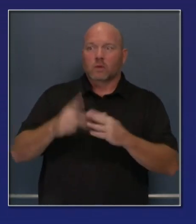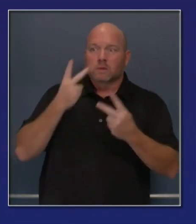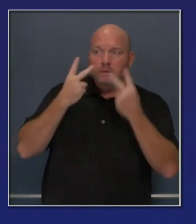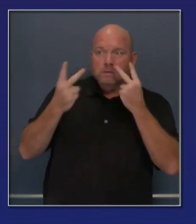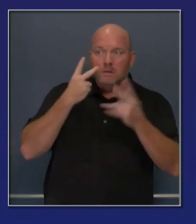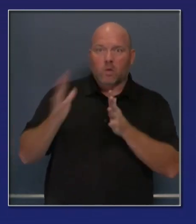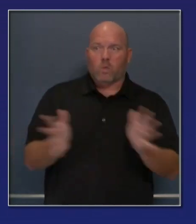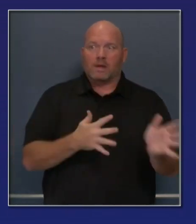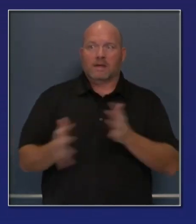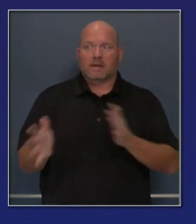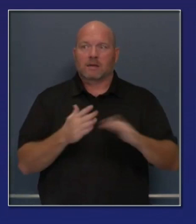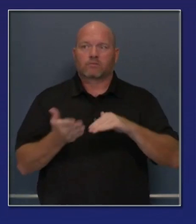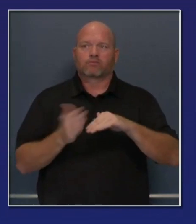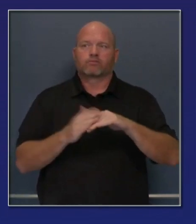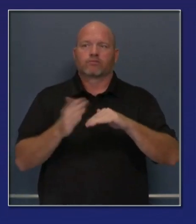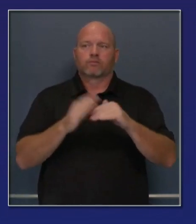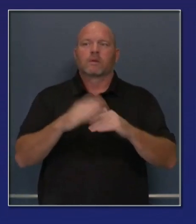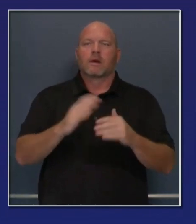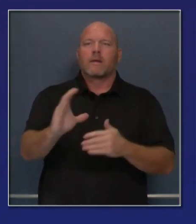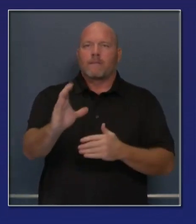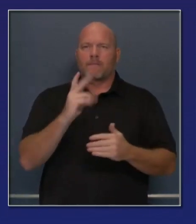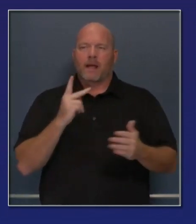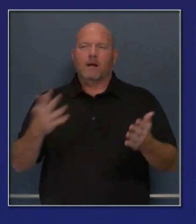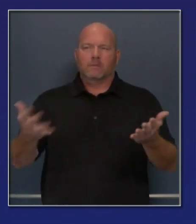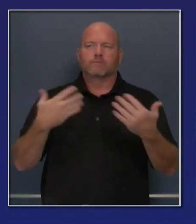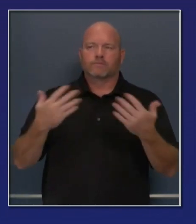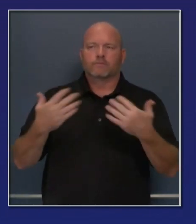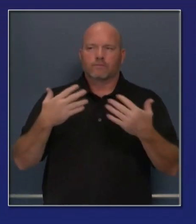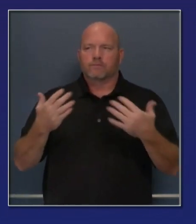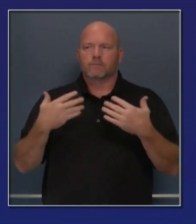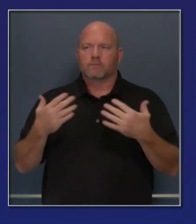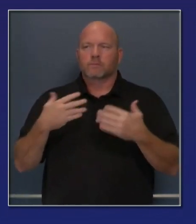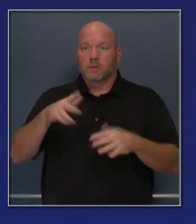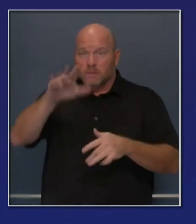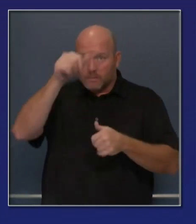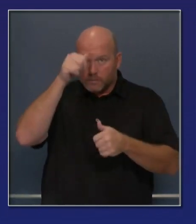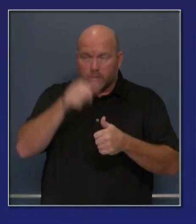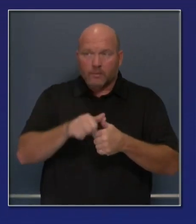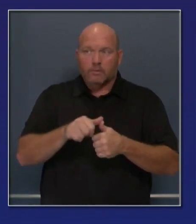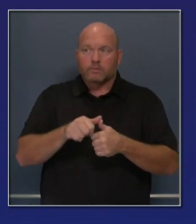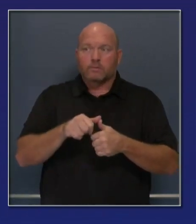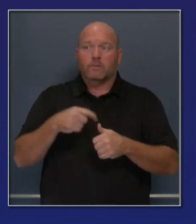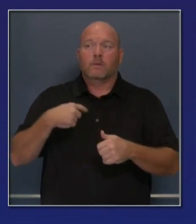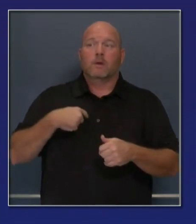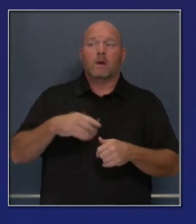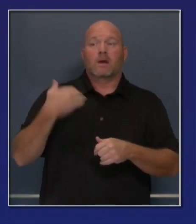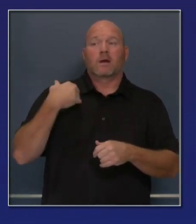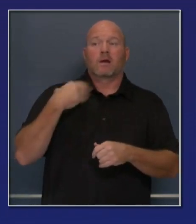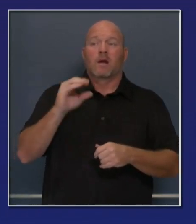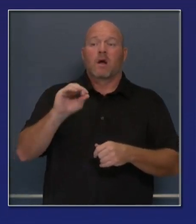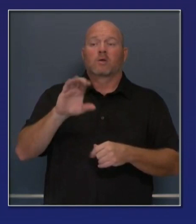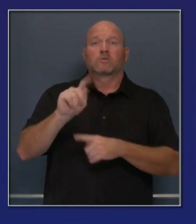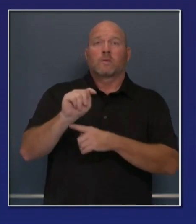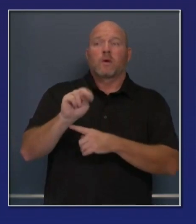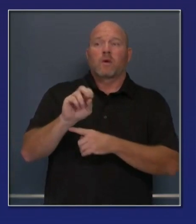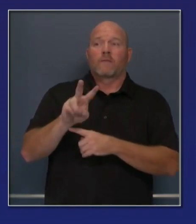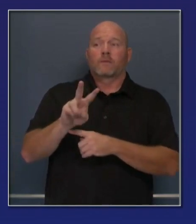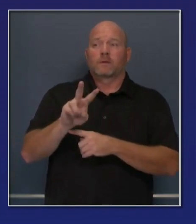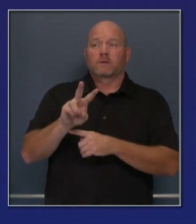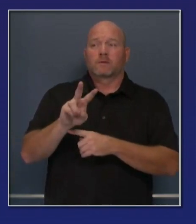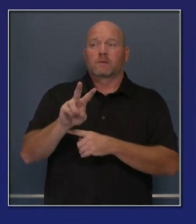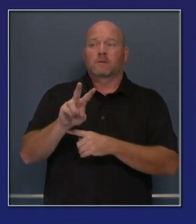whip back up. It was this time in October and November in 17 and